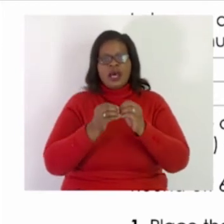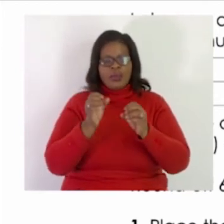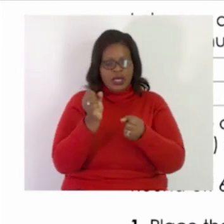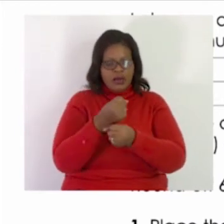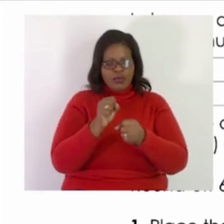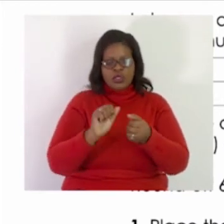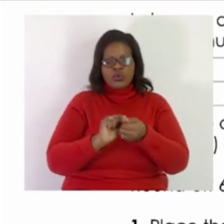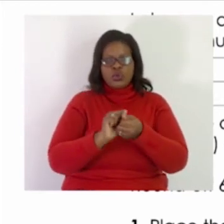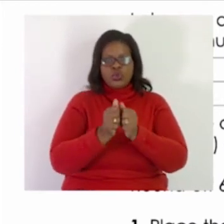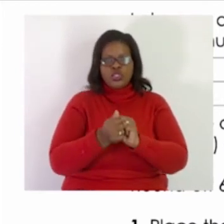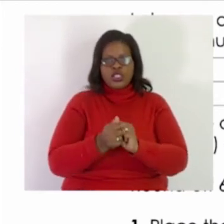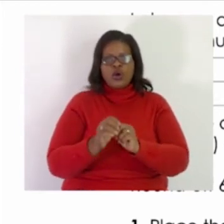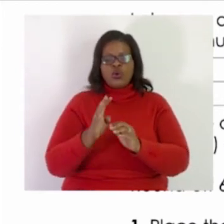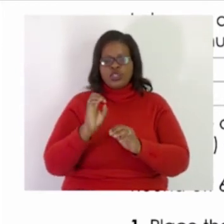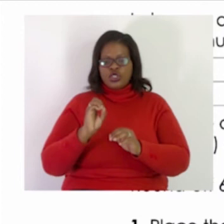off